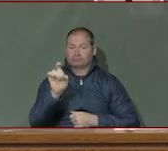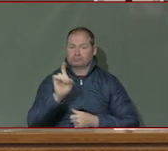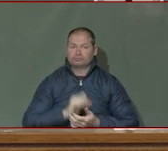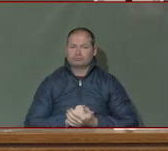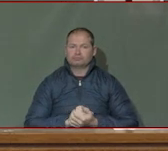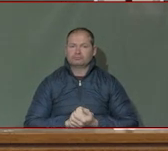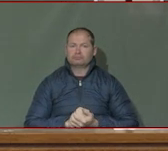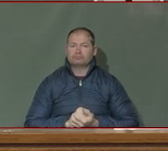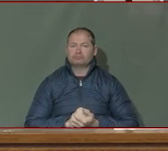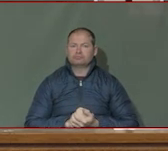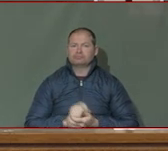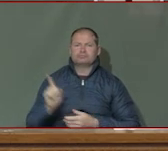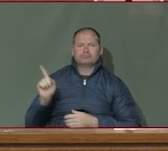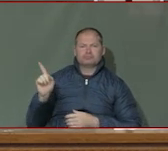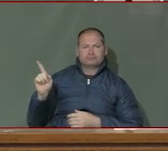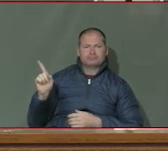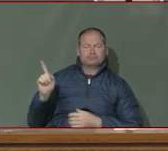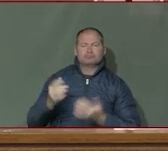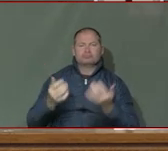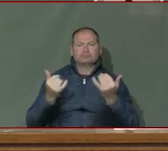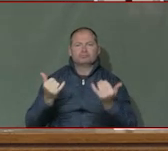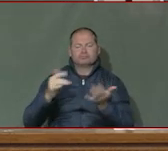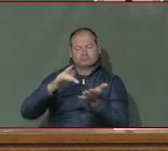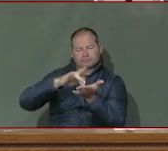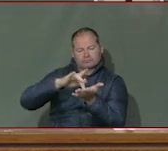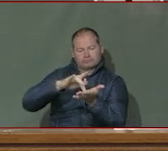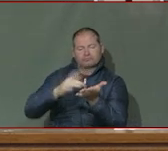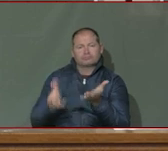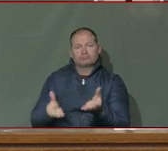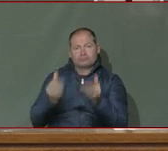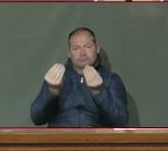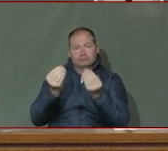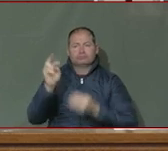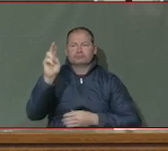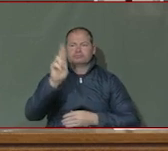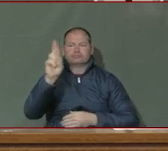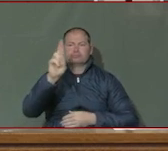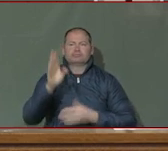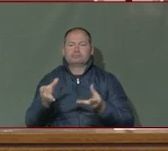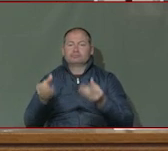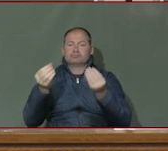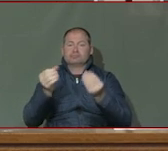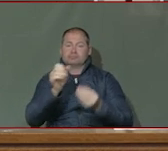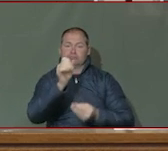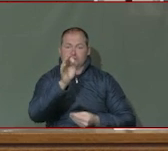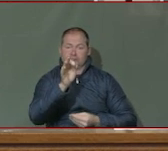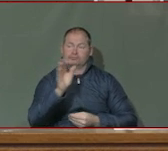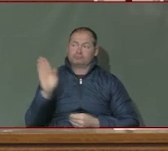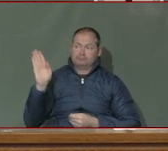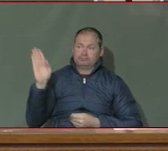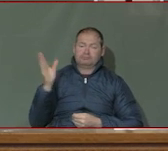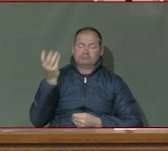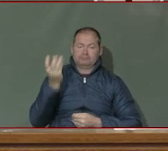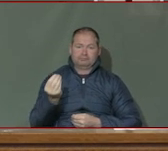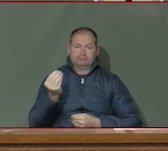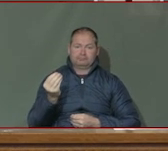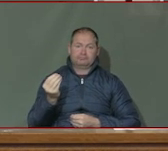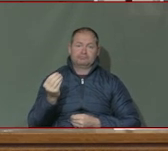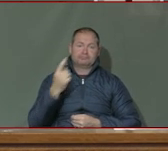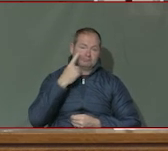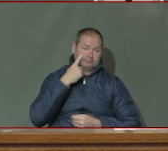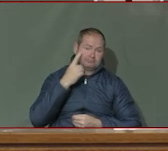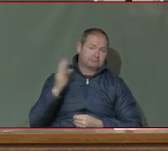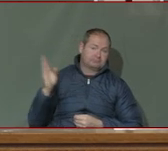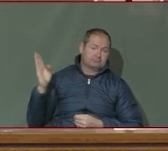given the equation of the circle, find the center as well as the radius if the following equation is given. X squared